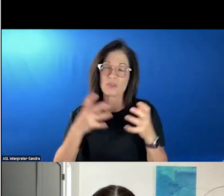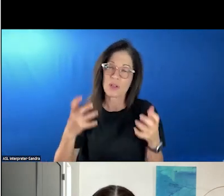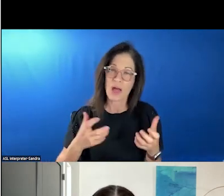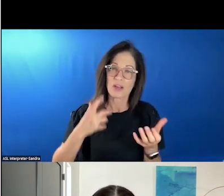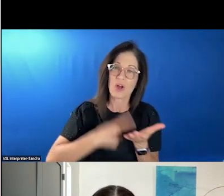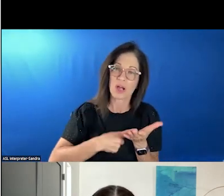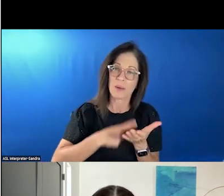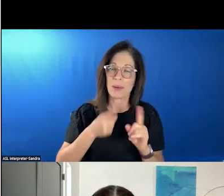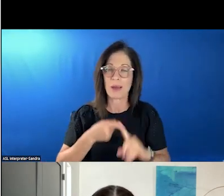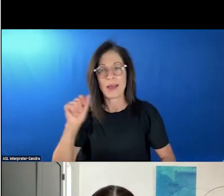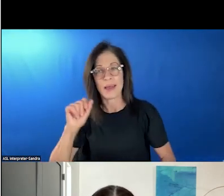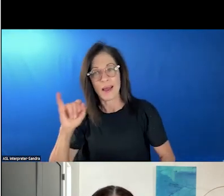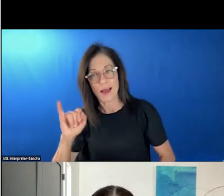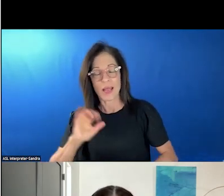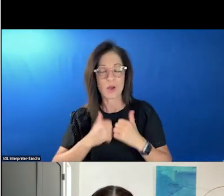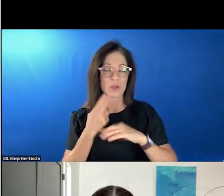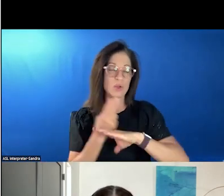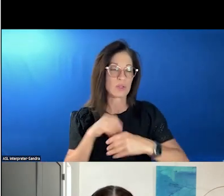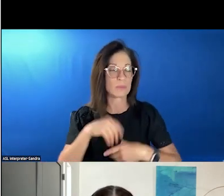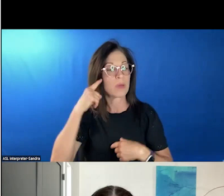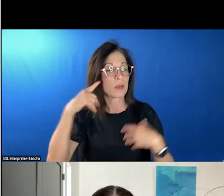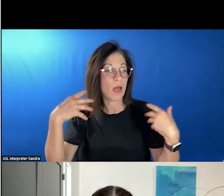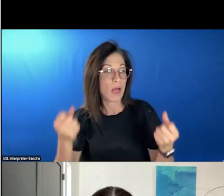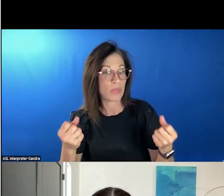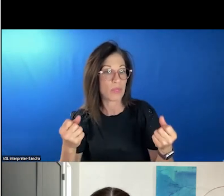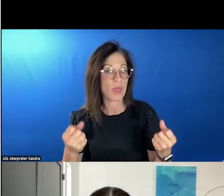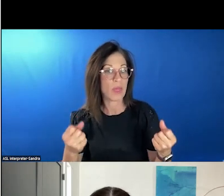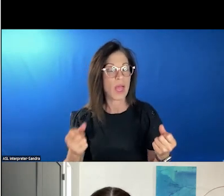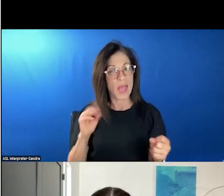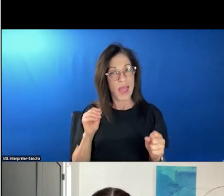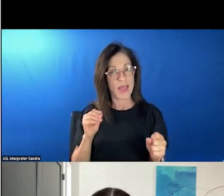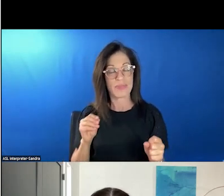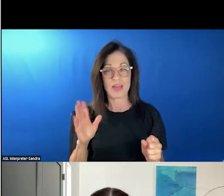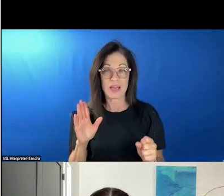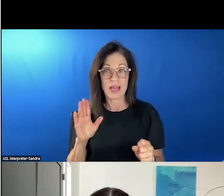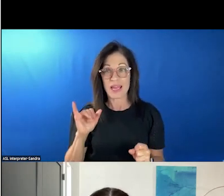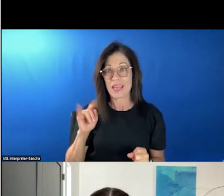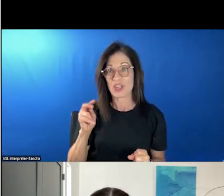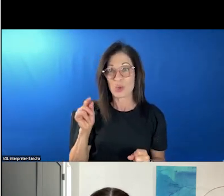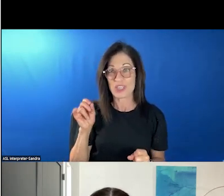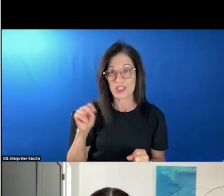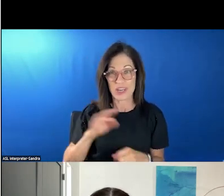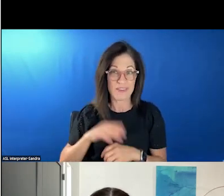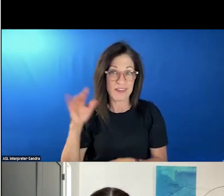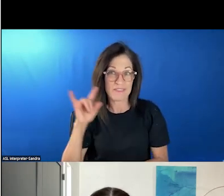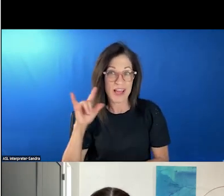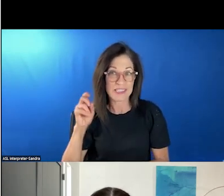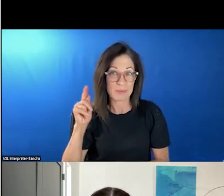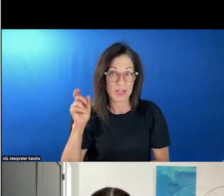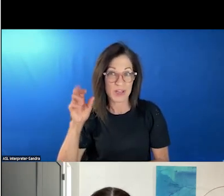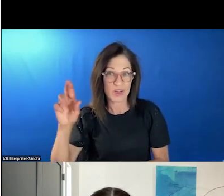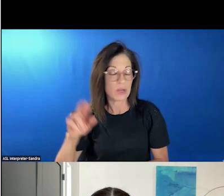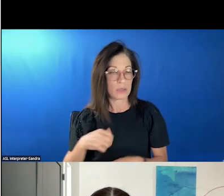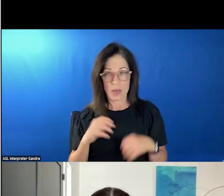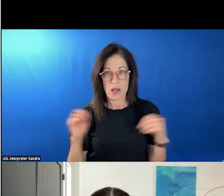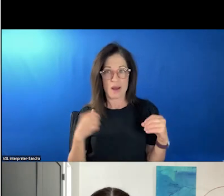AI and how it can be used in mental health. And the intuition from the flight simulator is none of us want to get on a plane where the AI is flying the